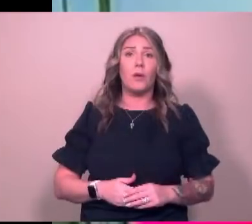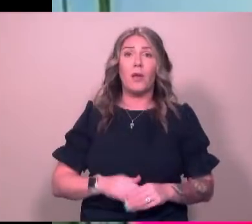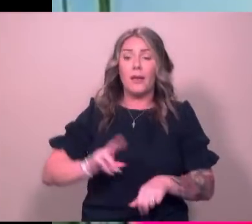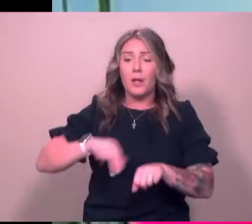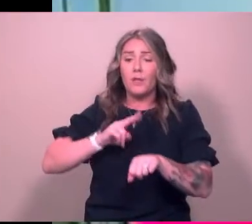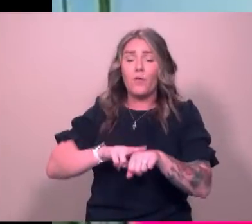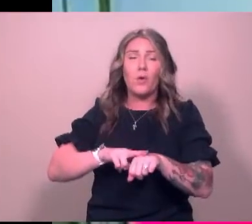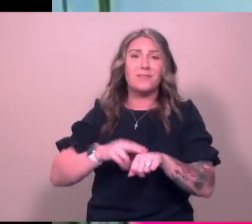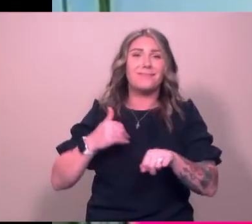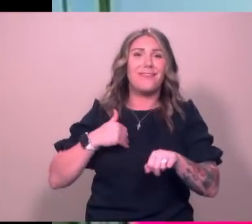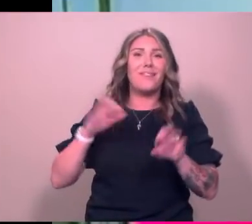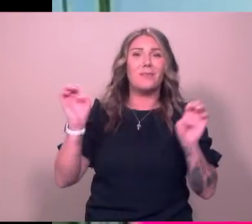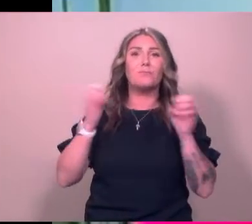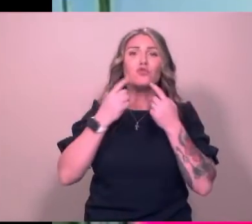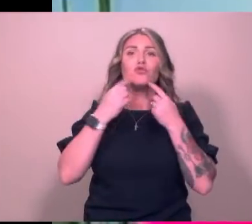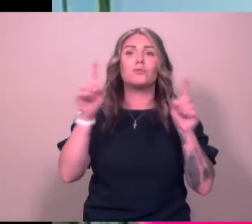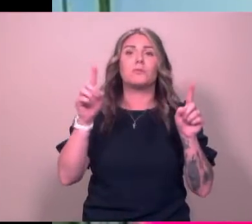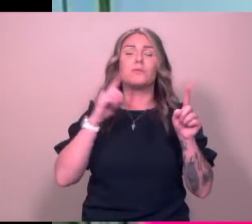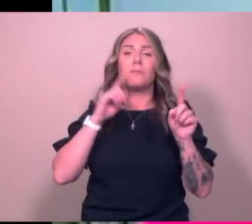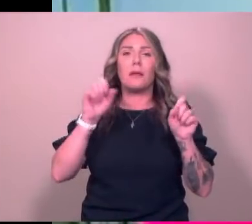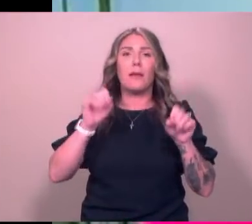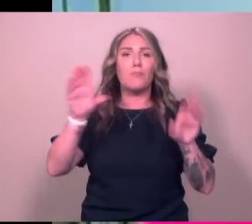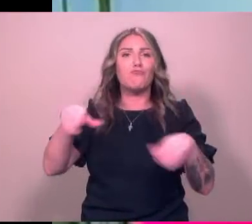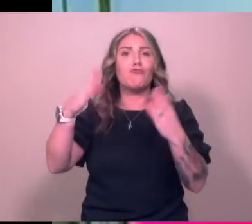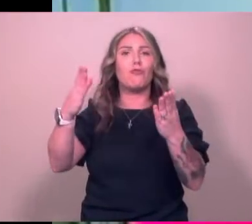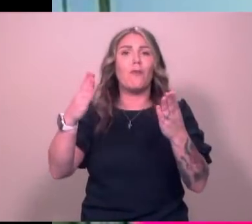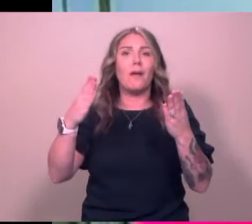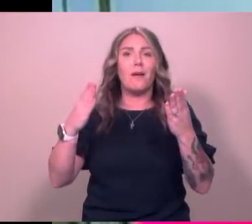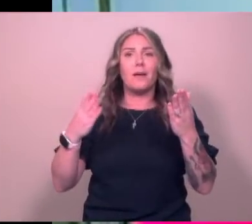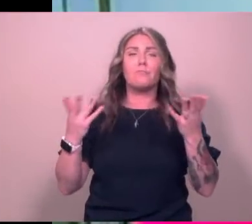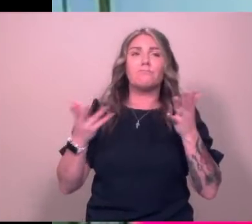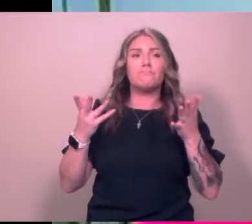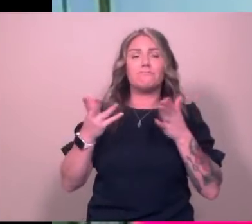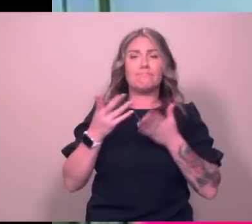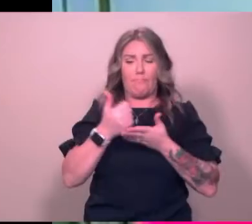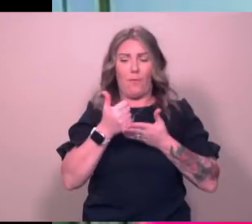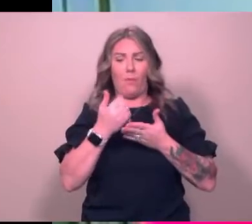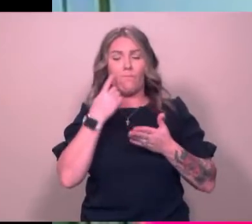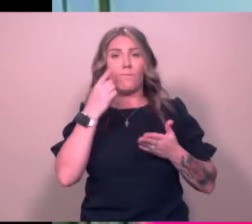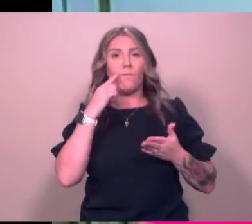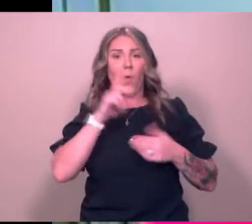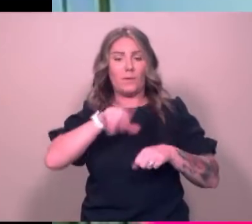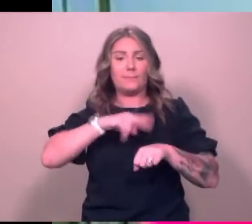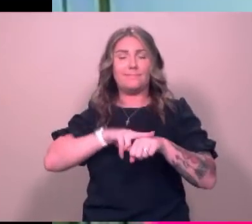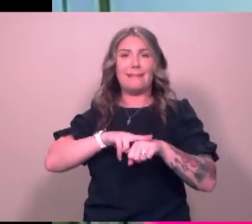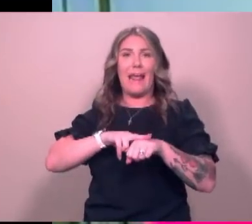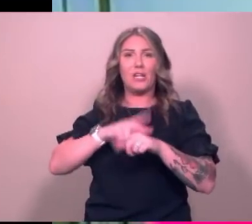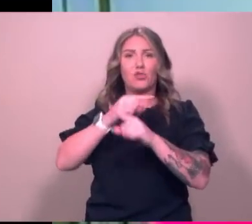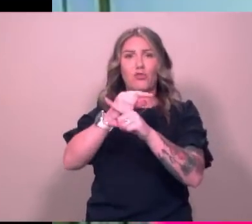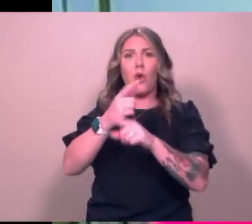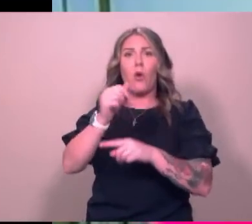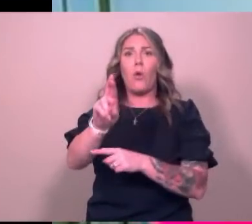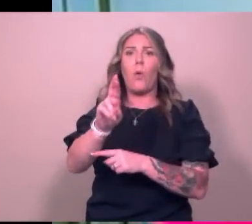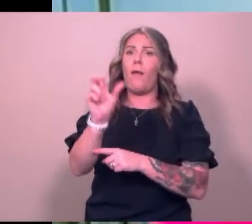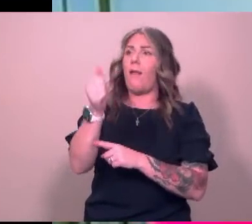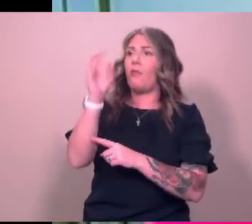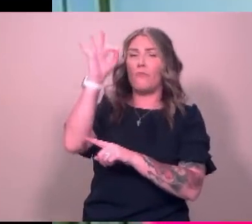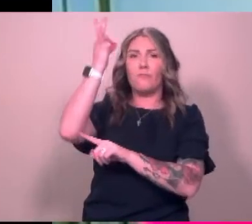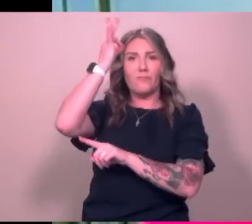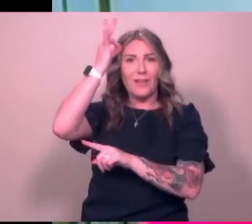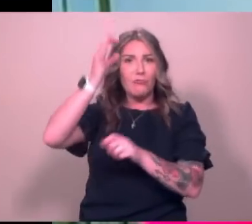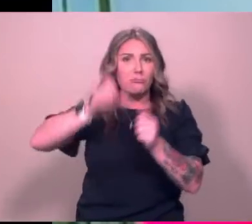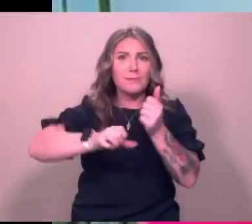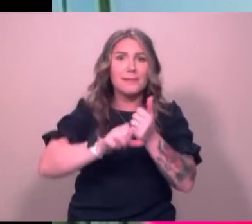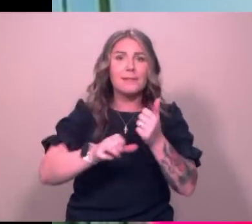an emergency declaration could provide a pathway for either the National Guard or other federal assistance